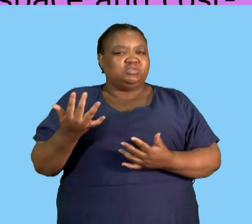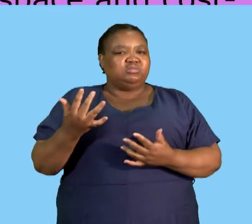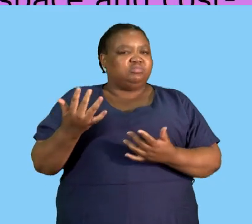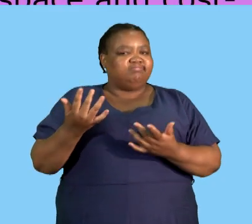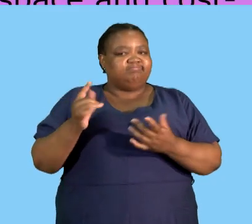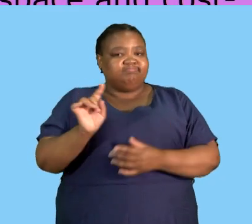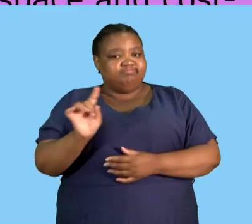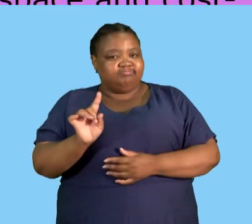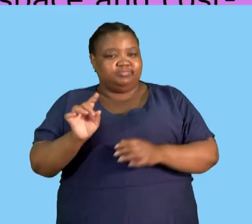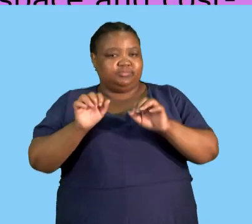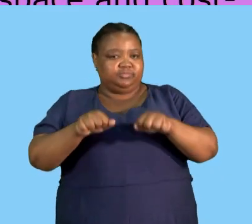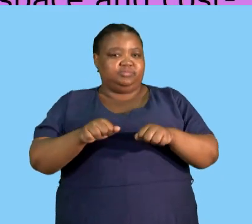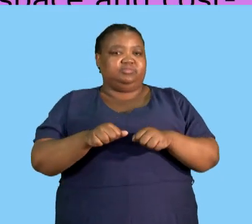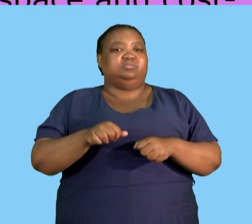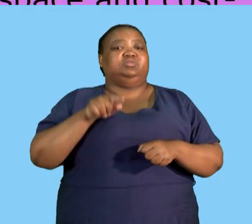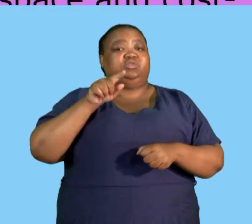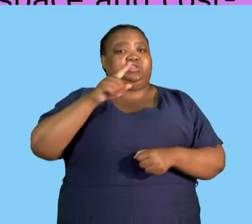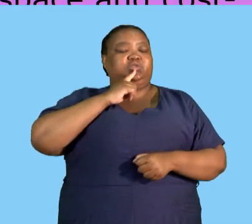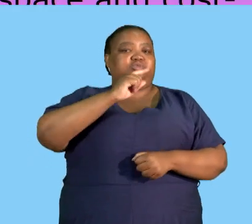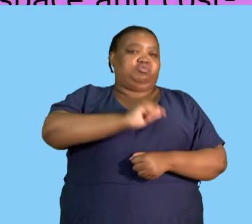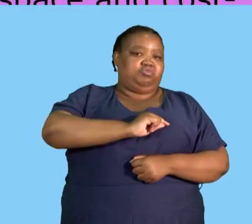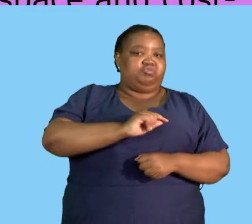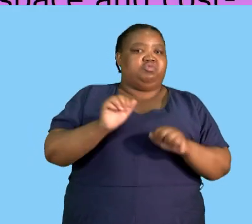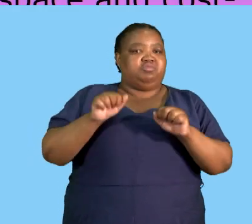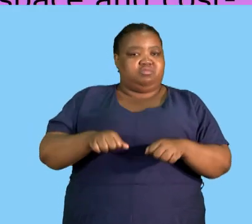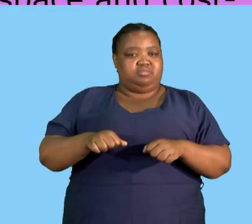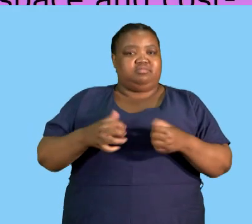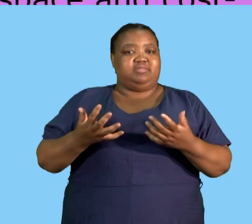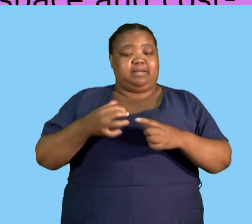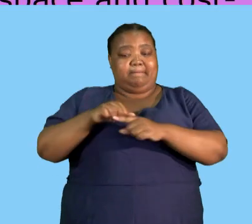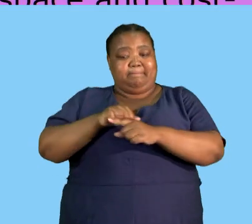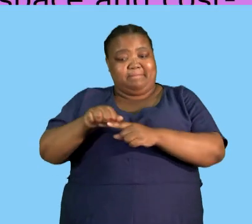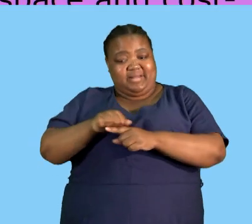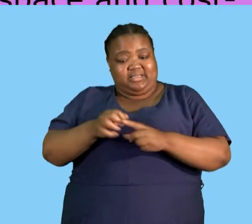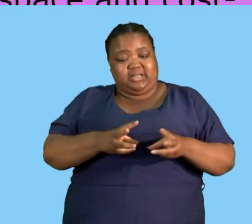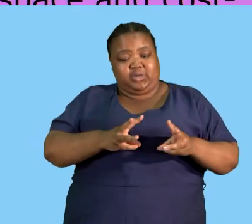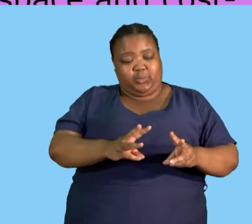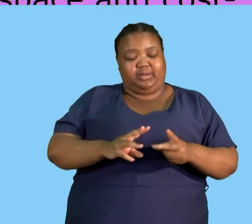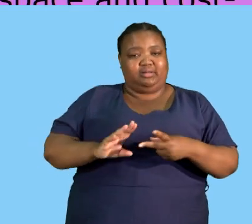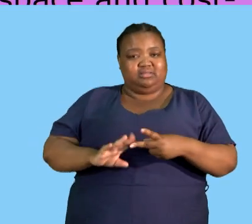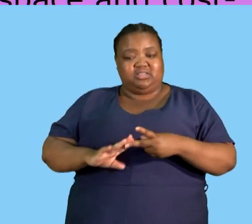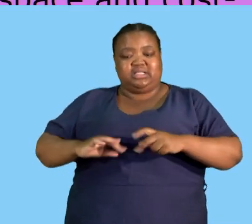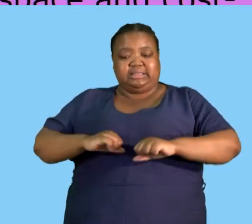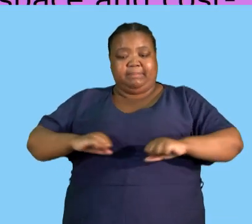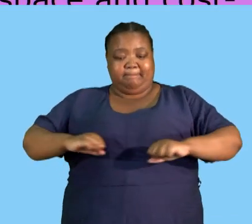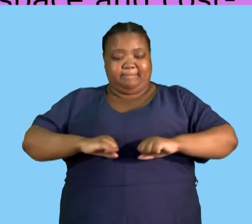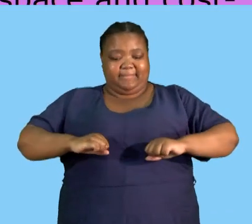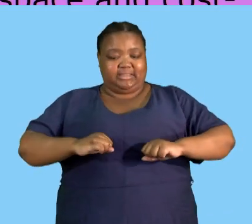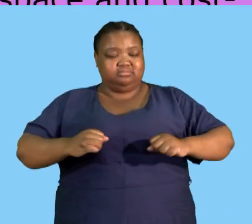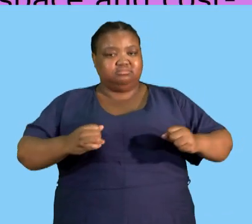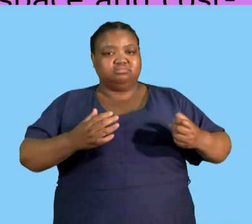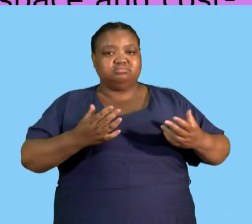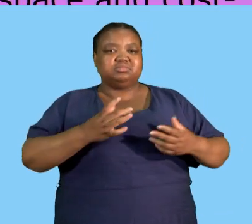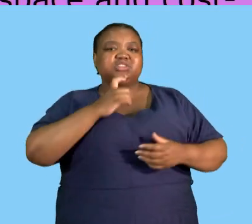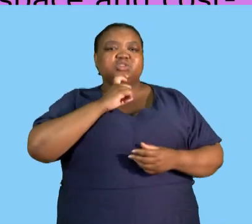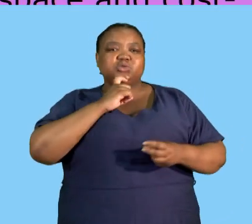cost effectiveness. All right, I agree with you. This statement is indeed true. We have to look at practicality,